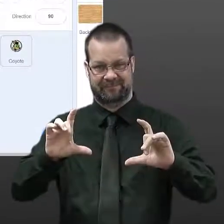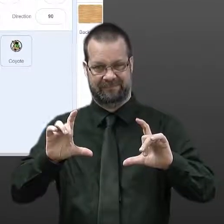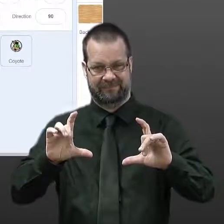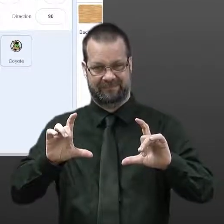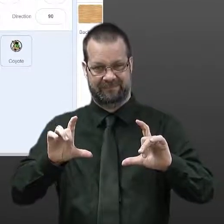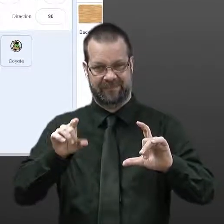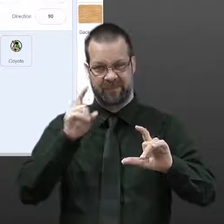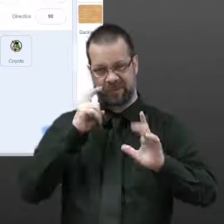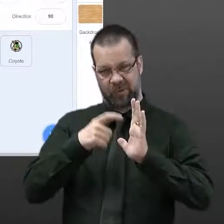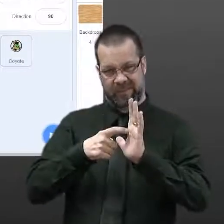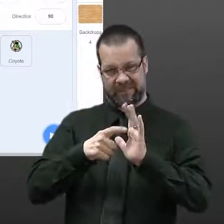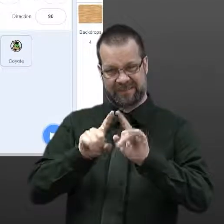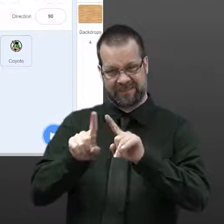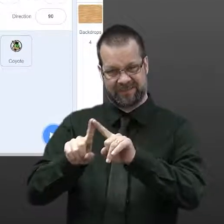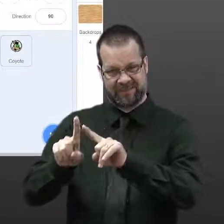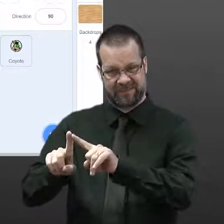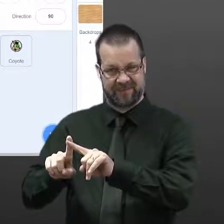this hoop.